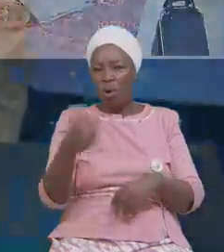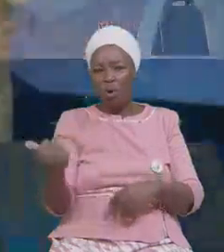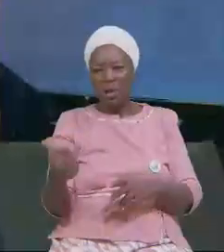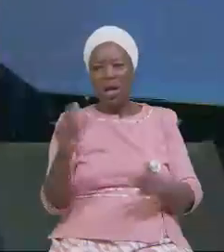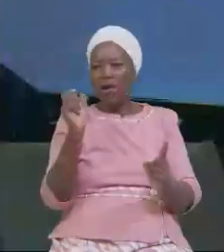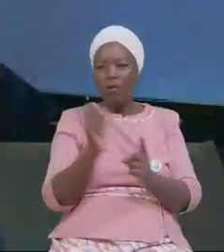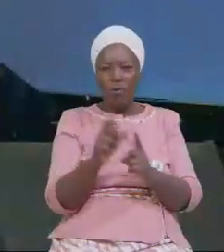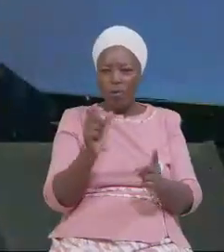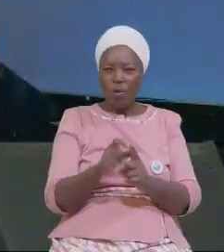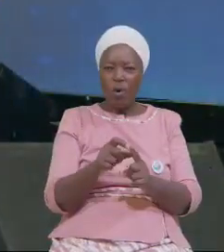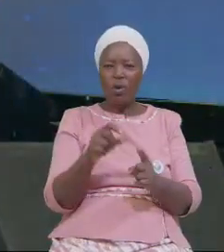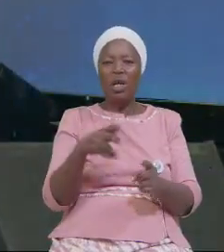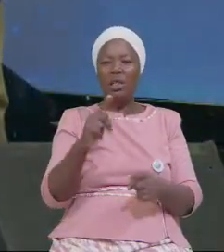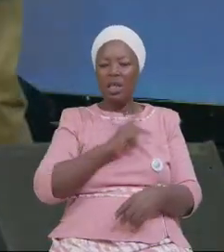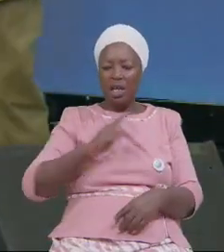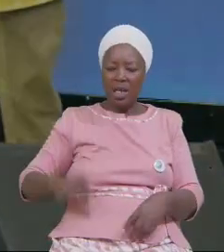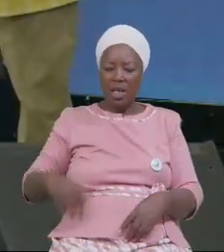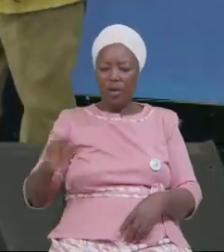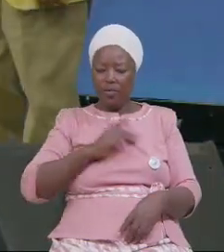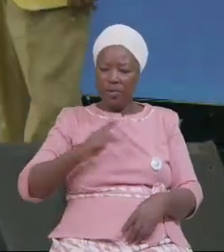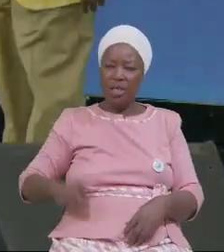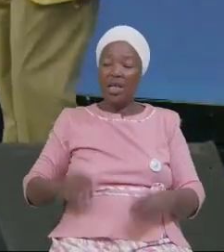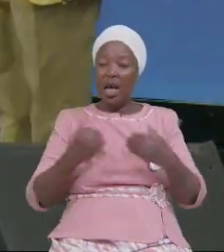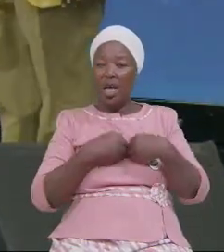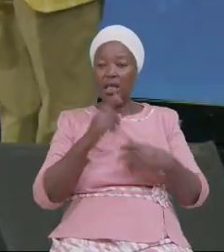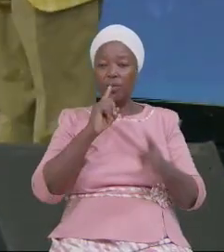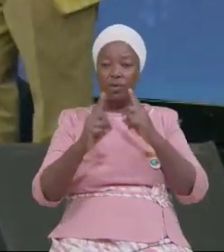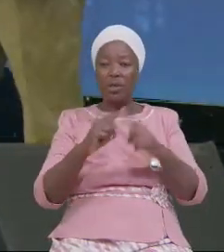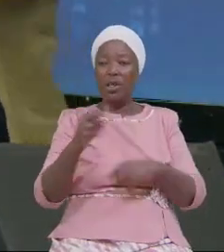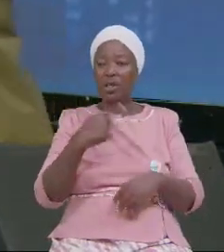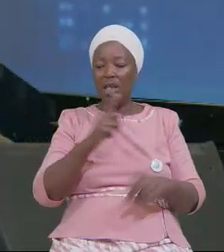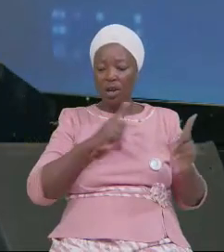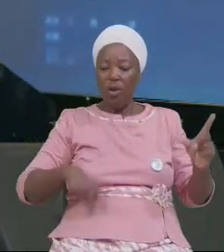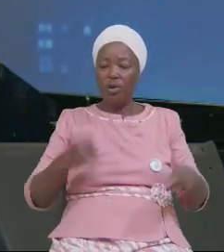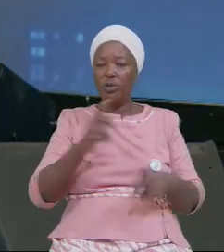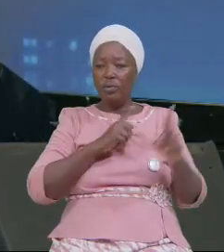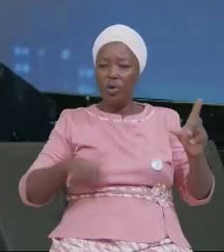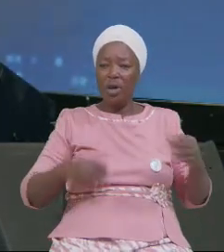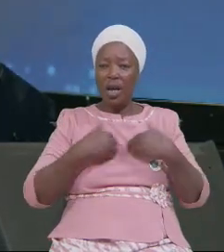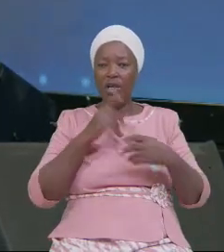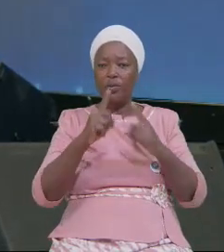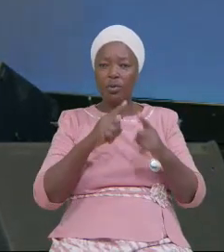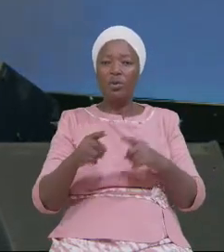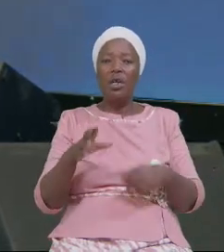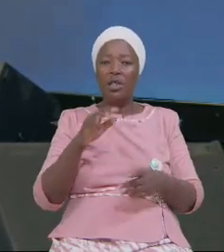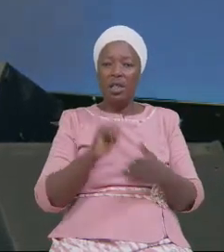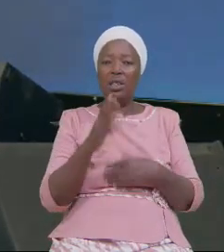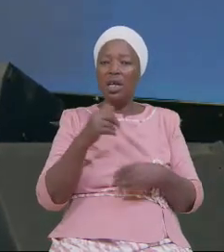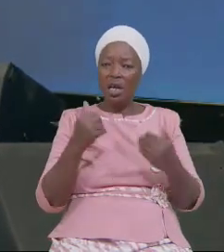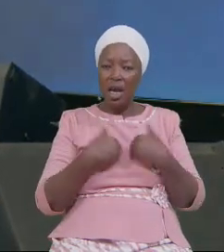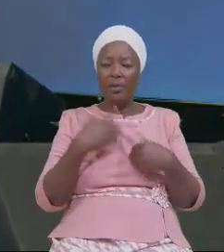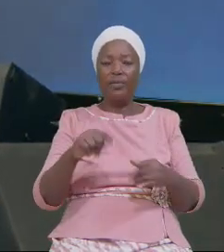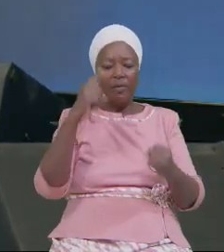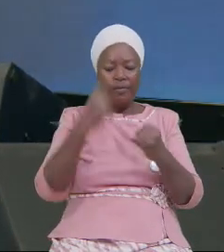the King of Kings has spoken, the Lord of Lords has spoken, he has the final say. Point